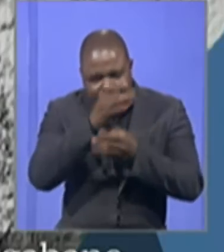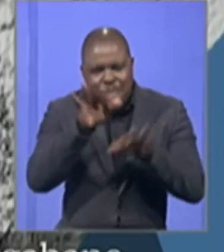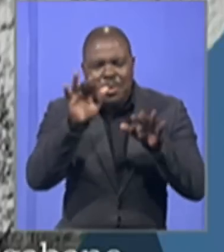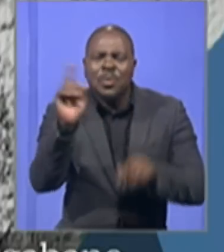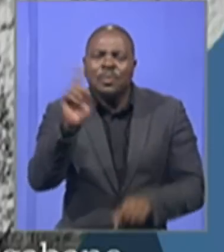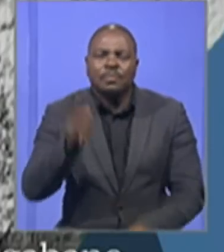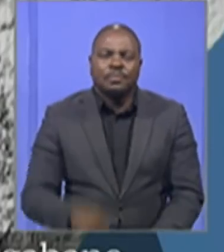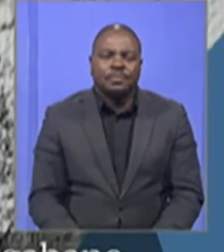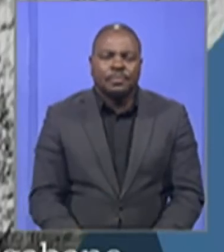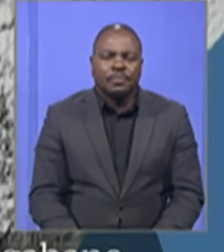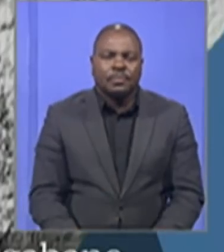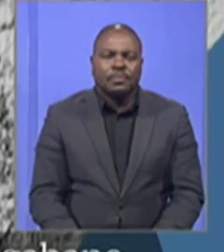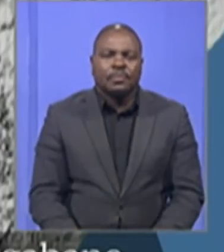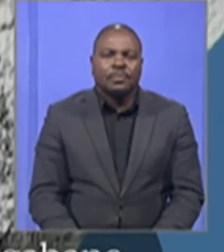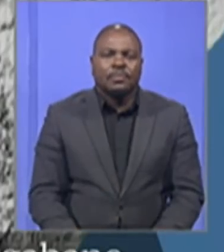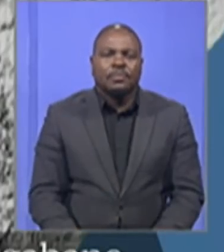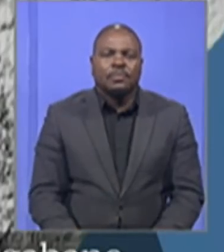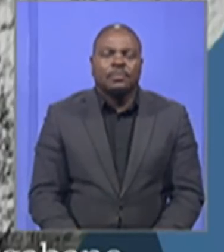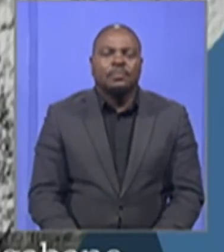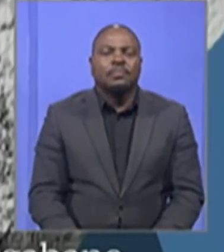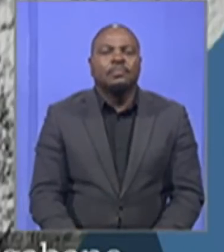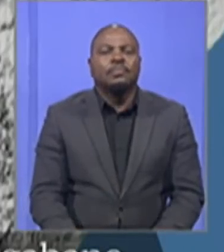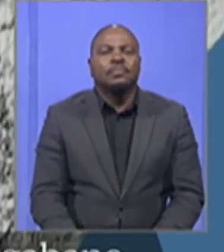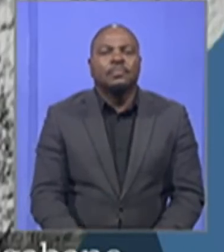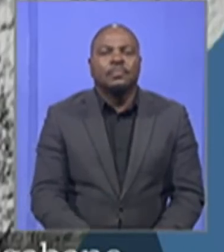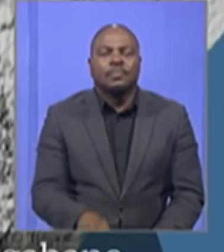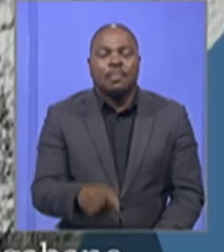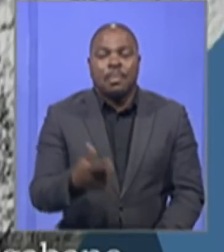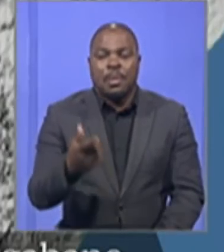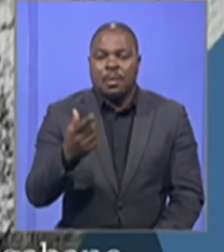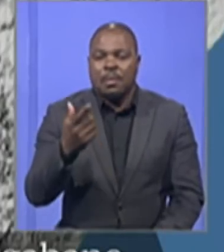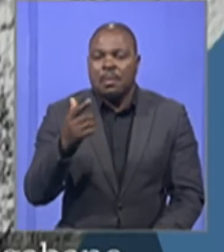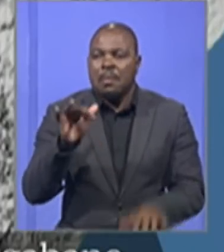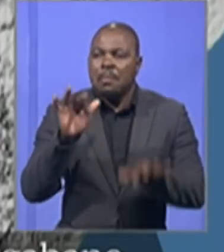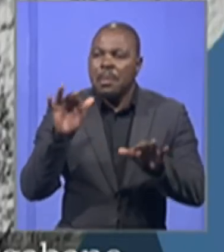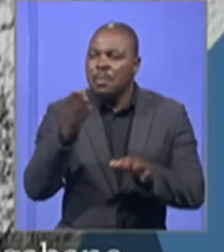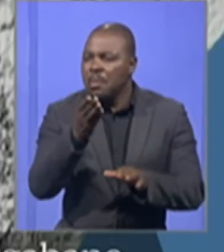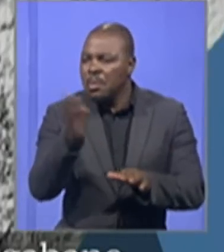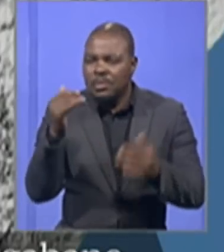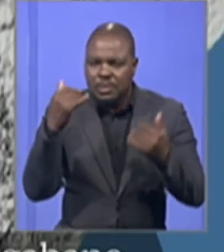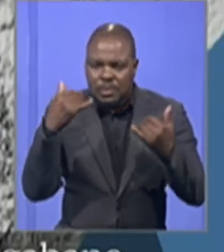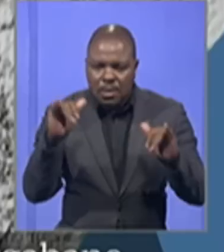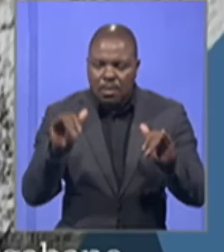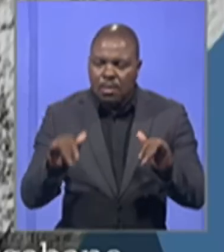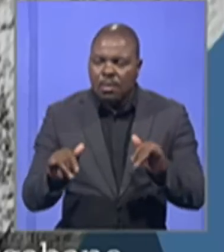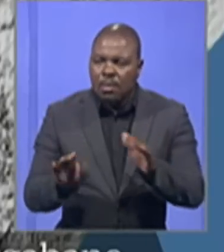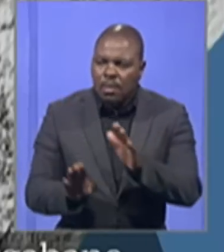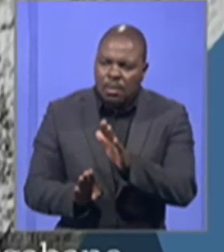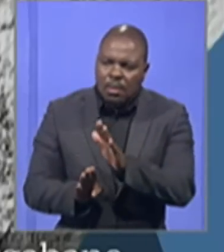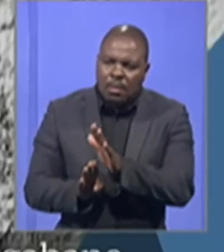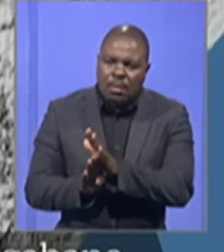Molaetsa o nka o fang ba ntse ba thuthuwa ka nnete ke hore wa tsa